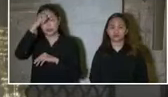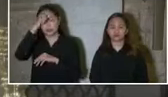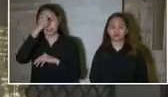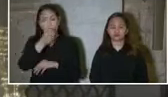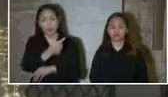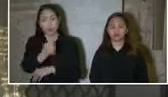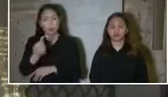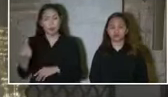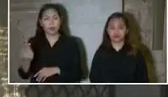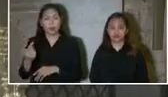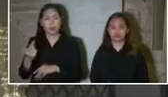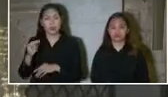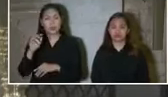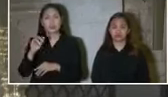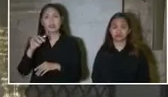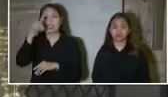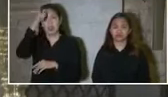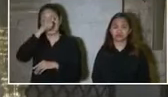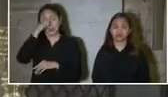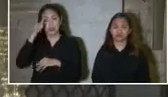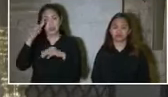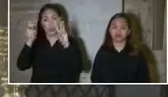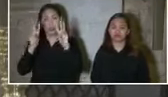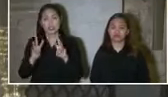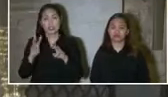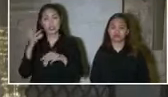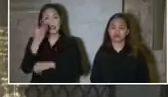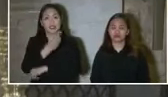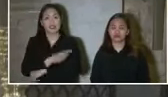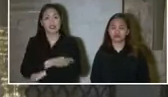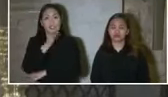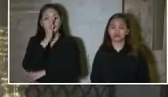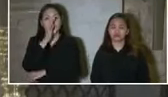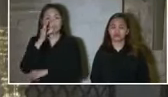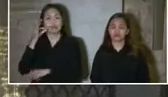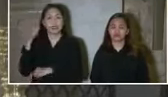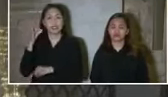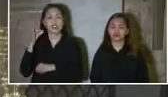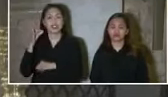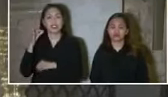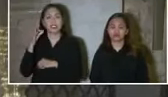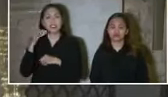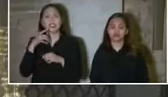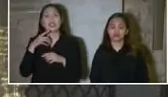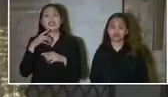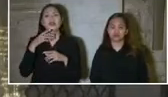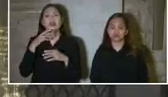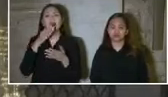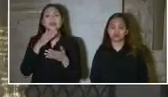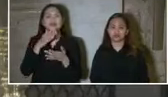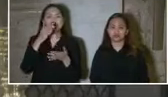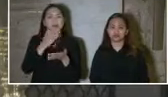of us that Ash Wednesday is a day of fasting and